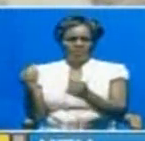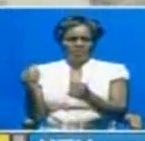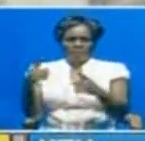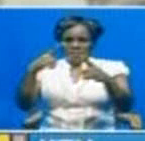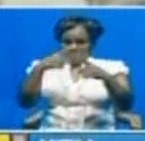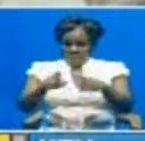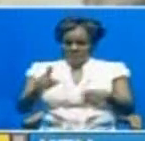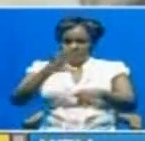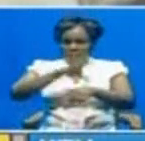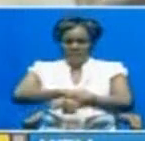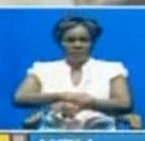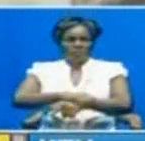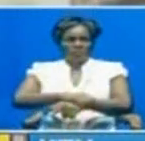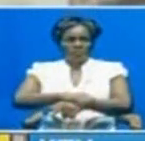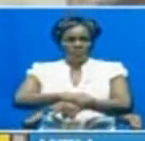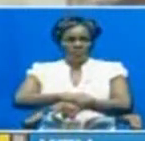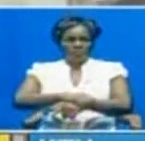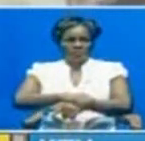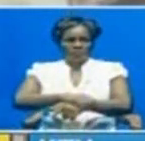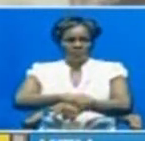Lakini tukipatiwa hata